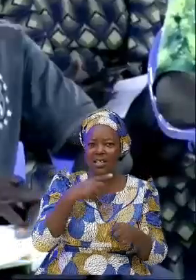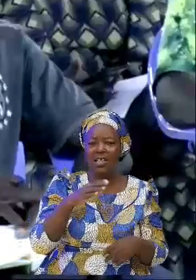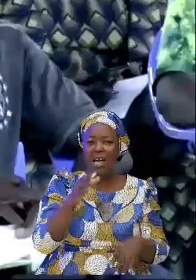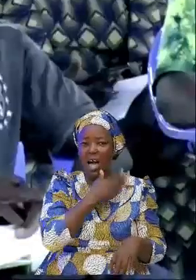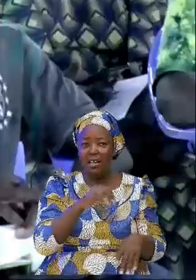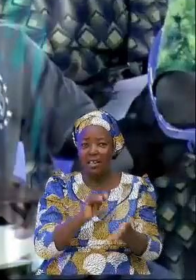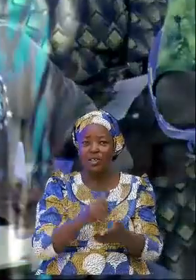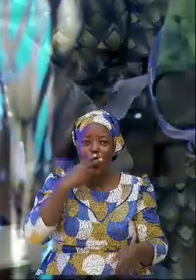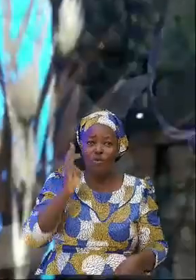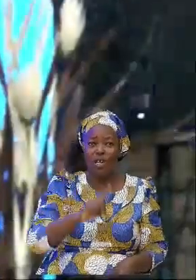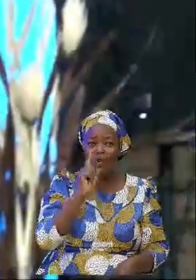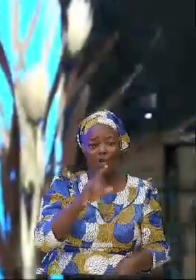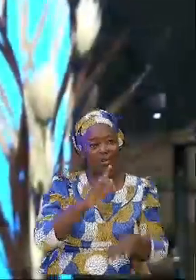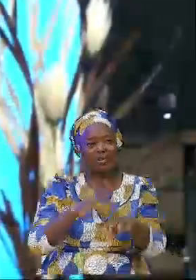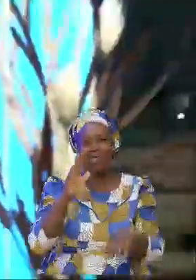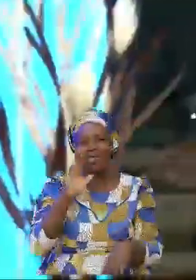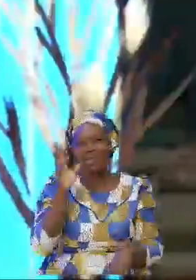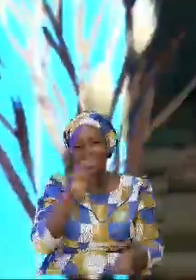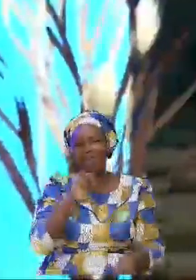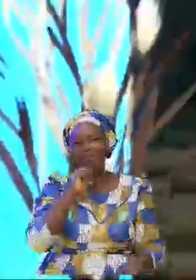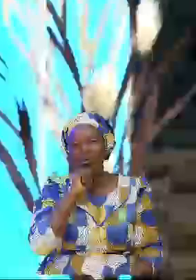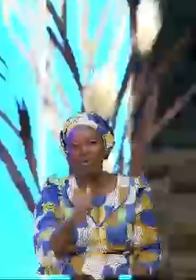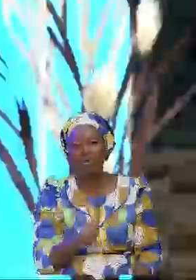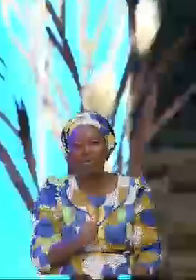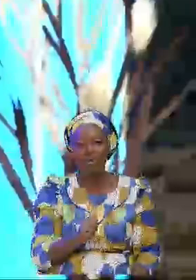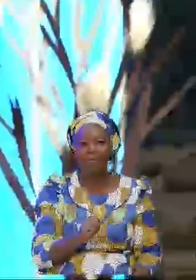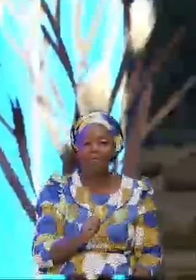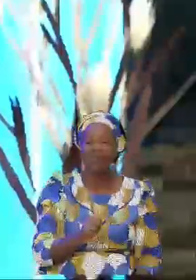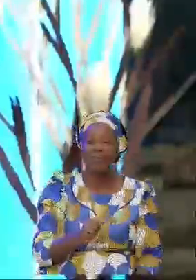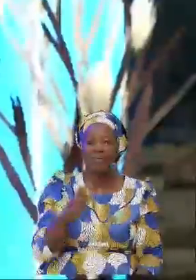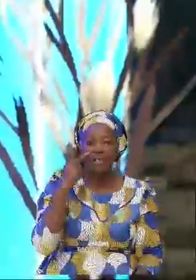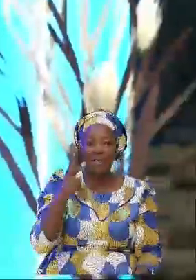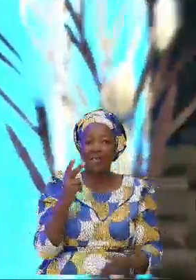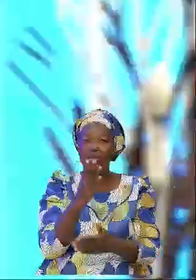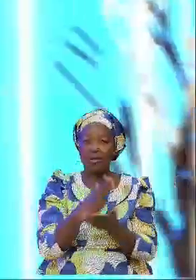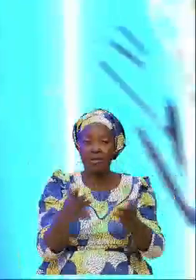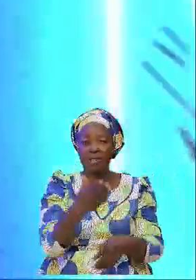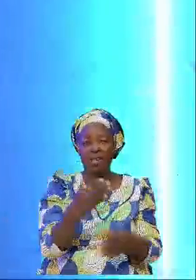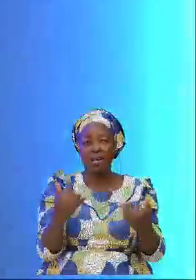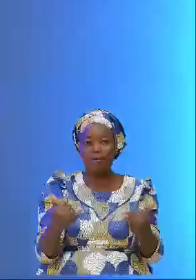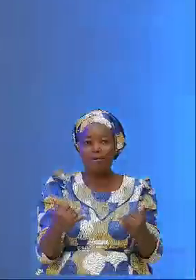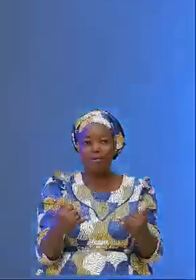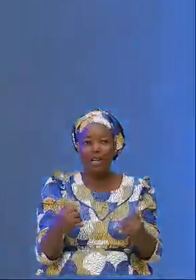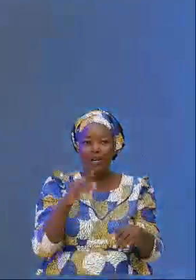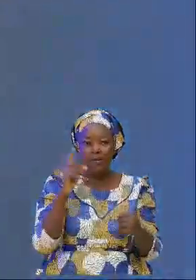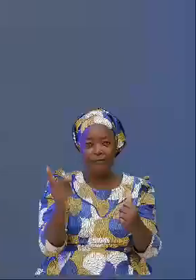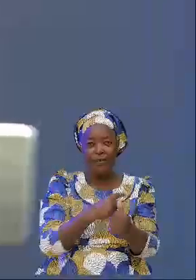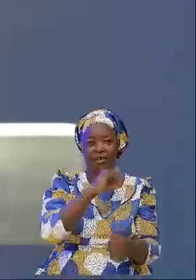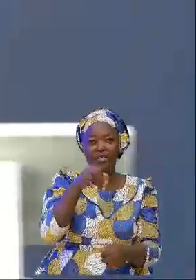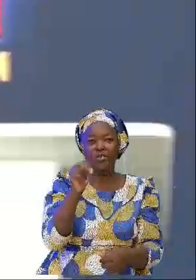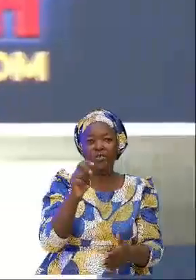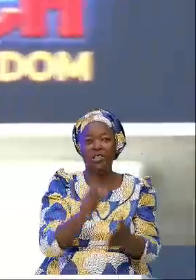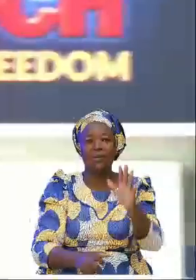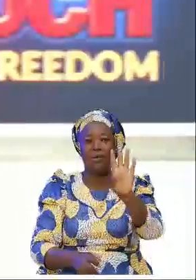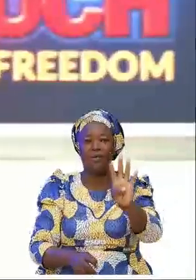is mine. He is mine. And then he says, and that wicked one touches him not. Look